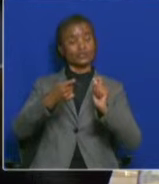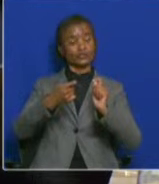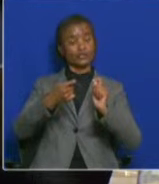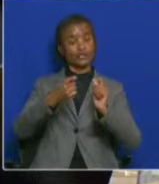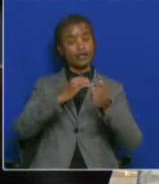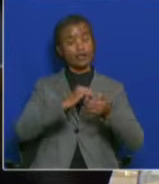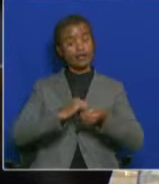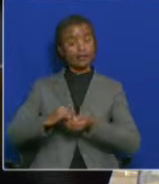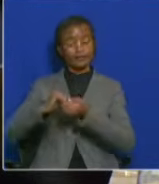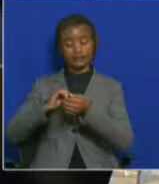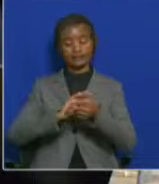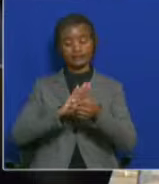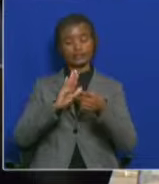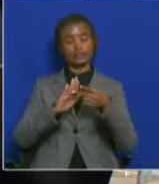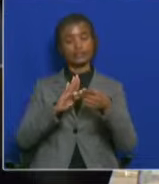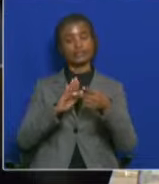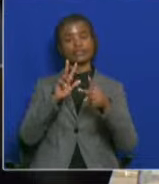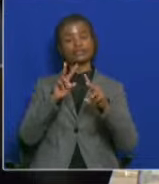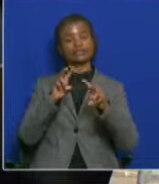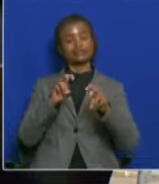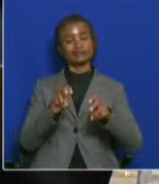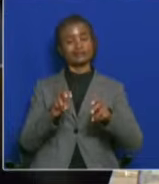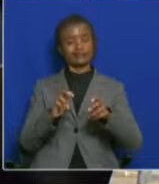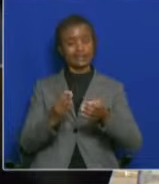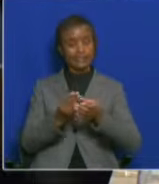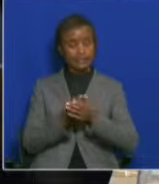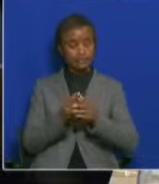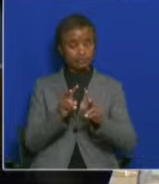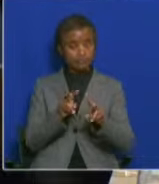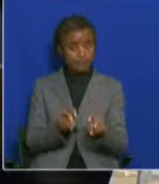study. Now,